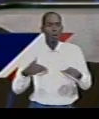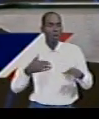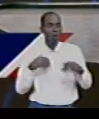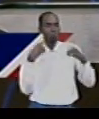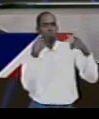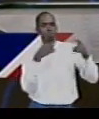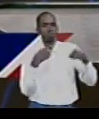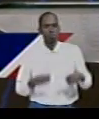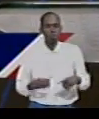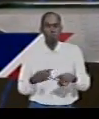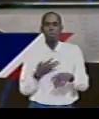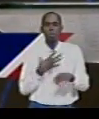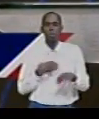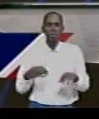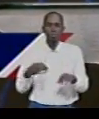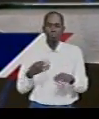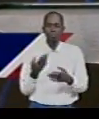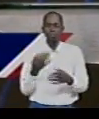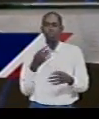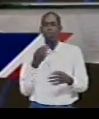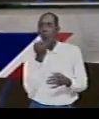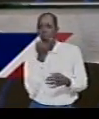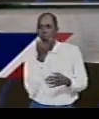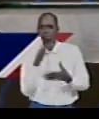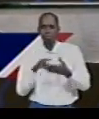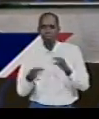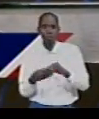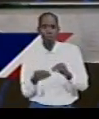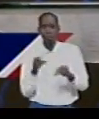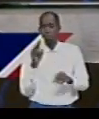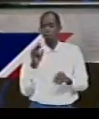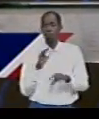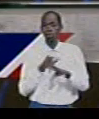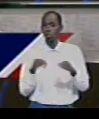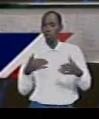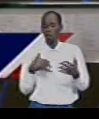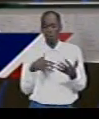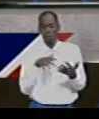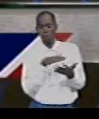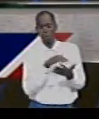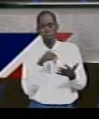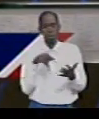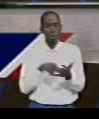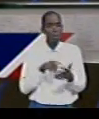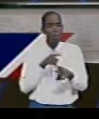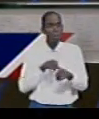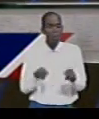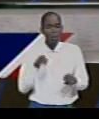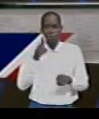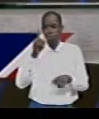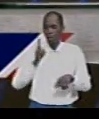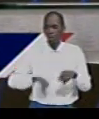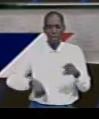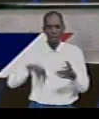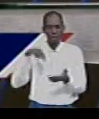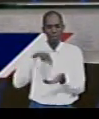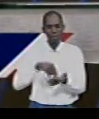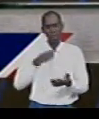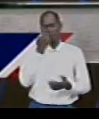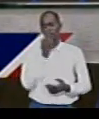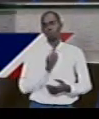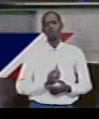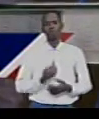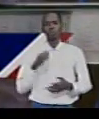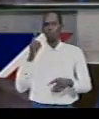have sedition, heresies. Your only problem is you cannot stand alone. You cannot stand